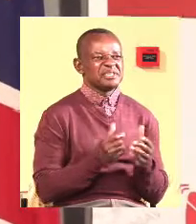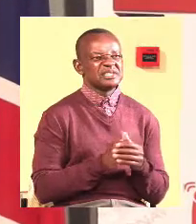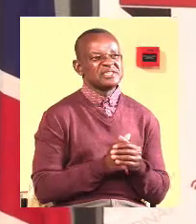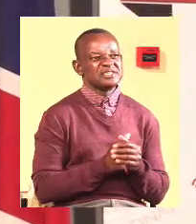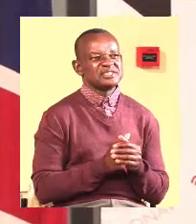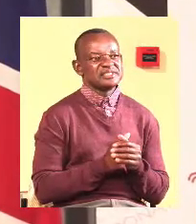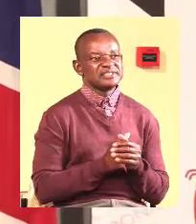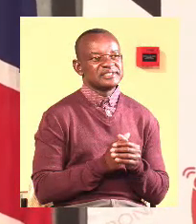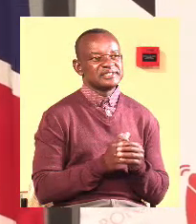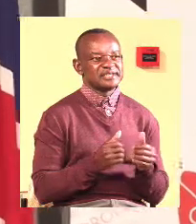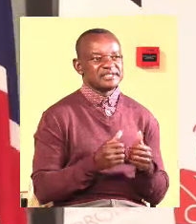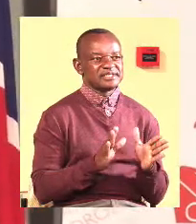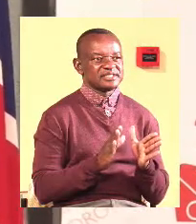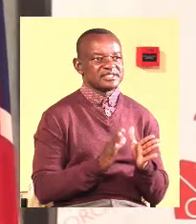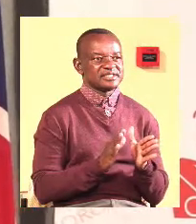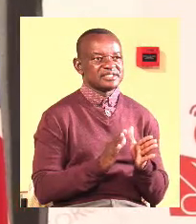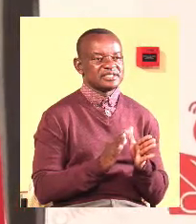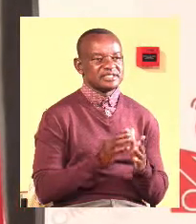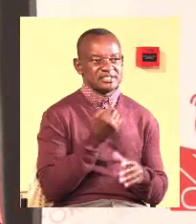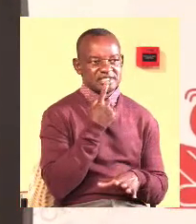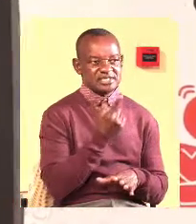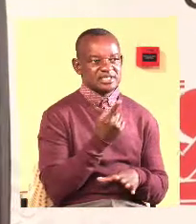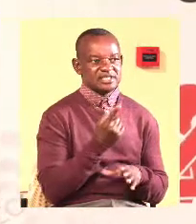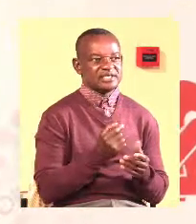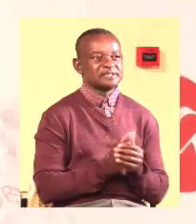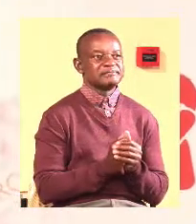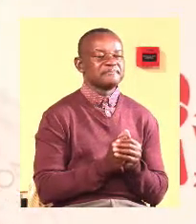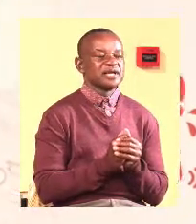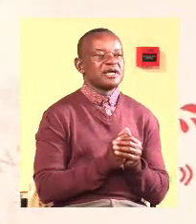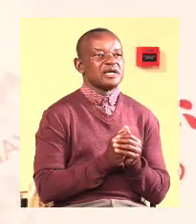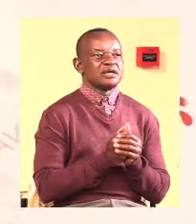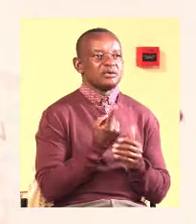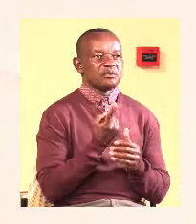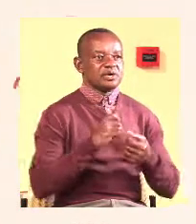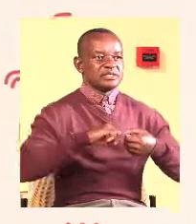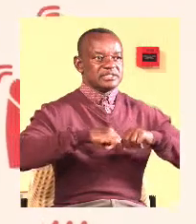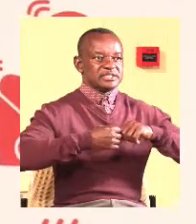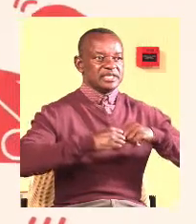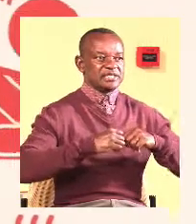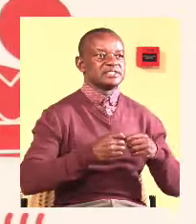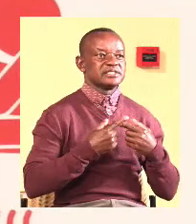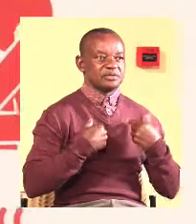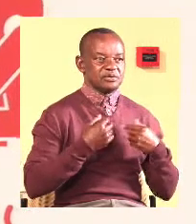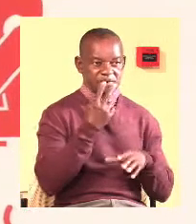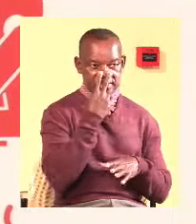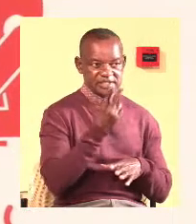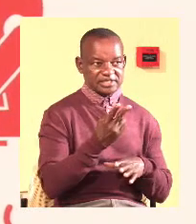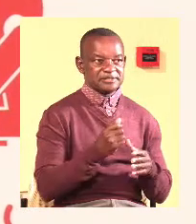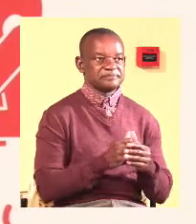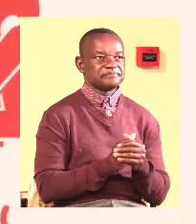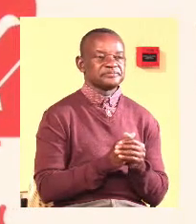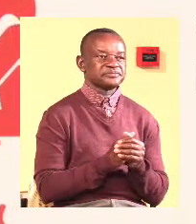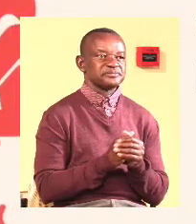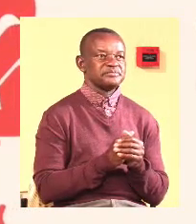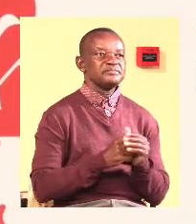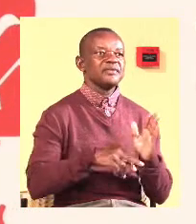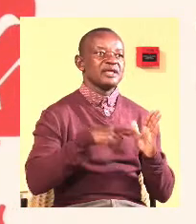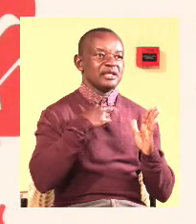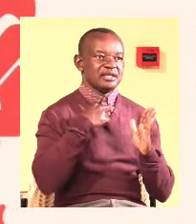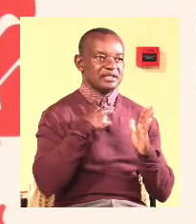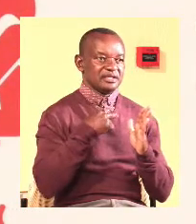the challenges that we are currently facing as law enforcement. Yes, the regulation has to be